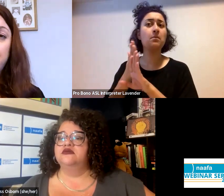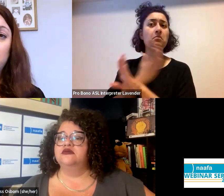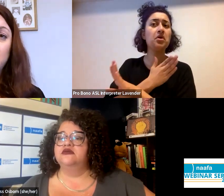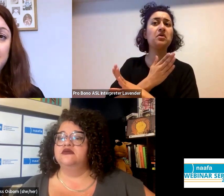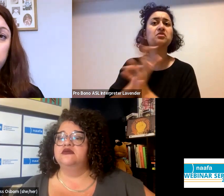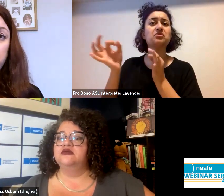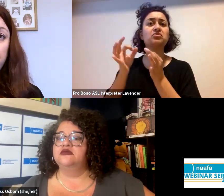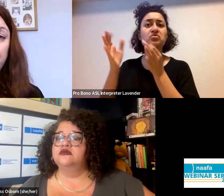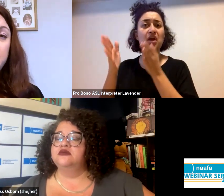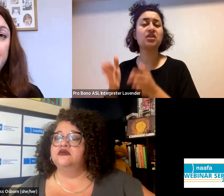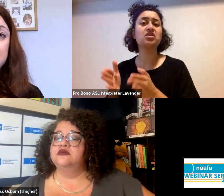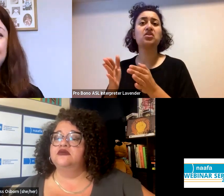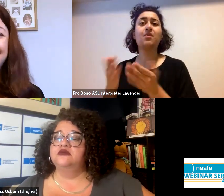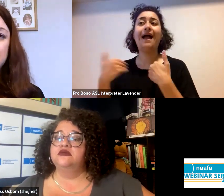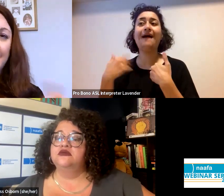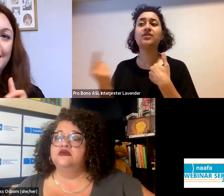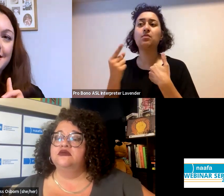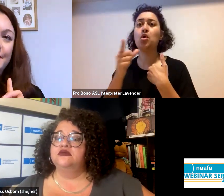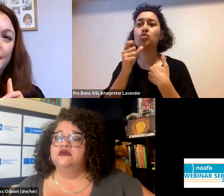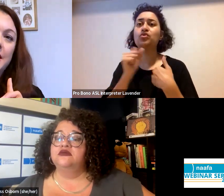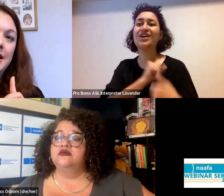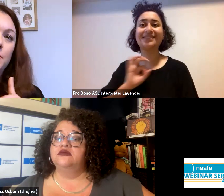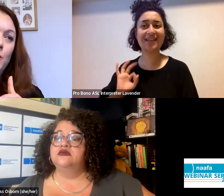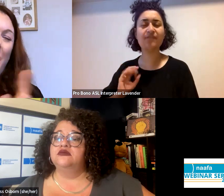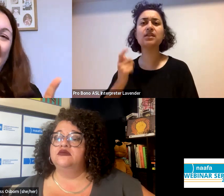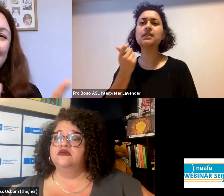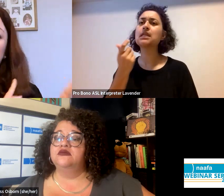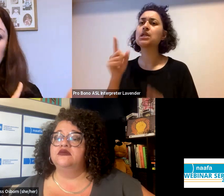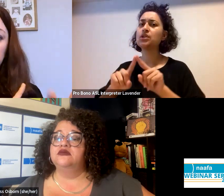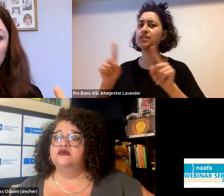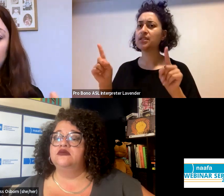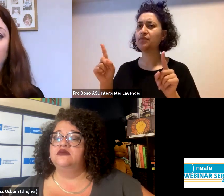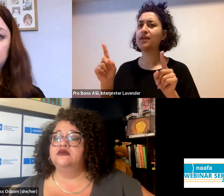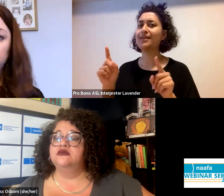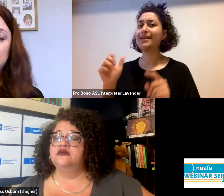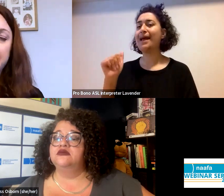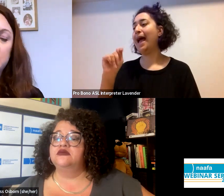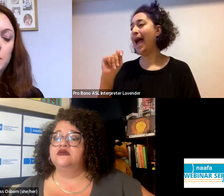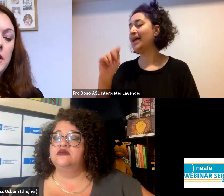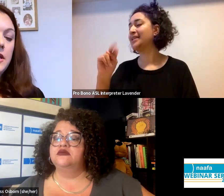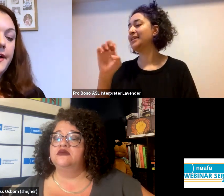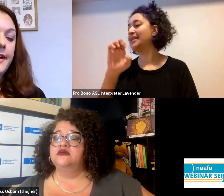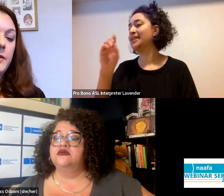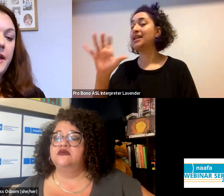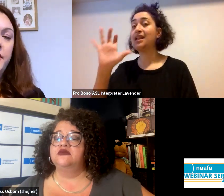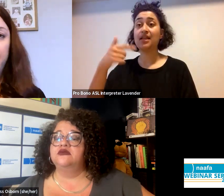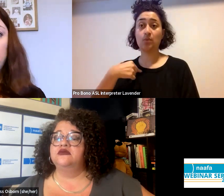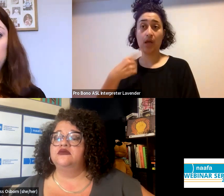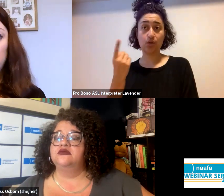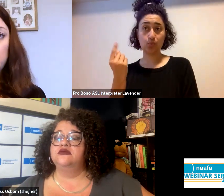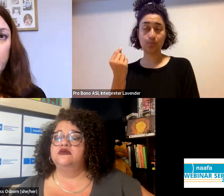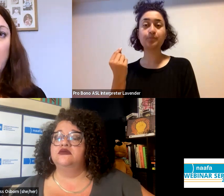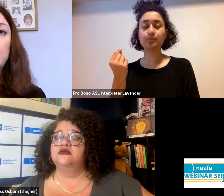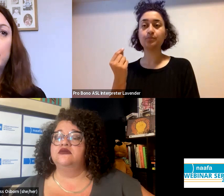will have somebody who deals with pre-arrangements, because it is a little different than at need, which is what I typically do. And